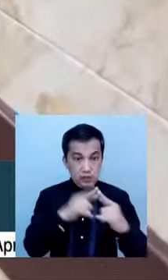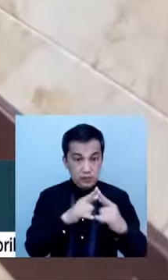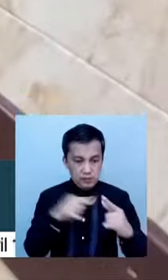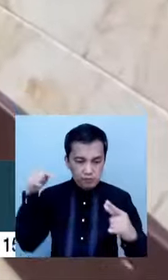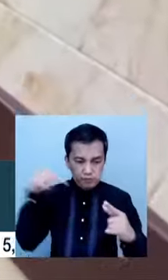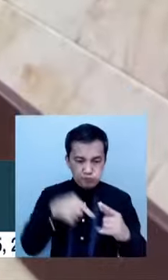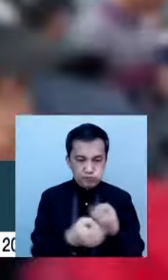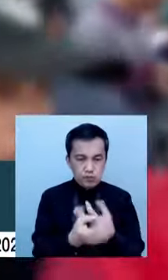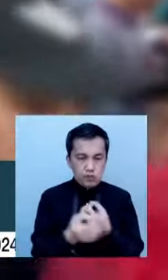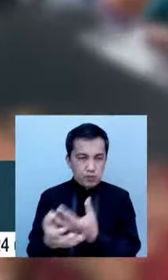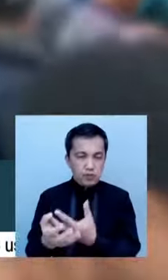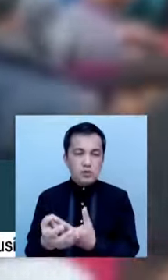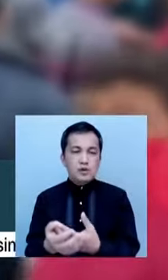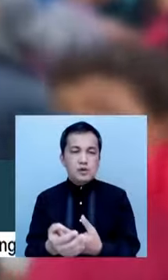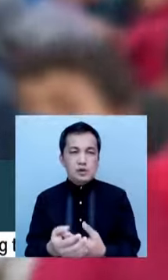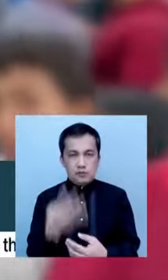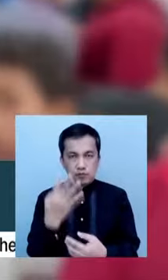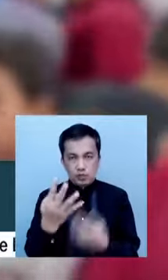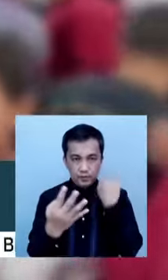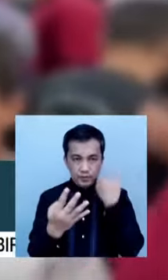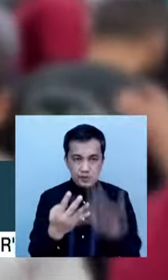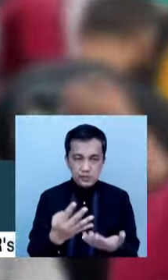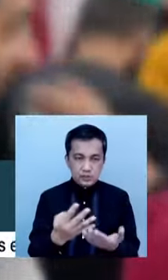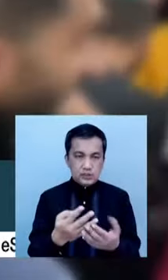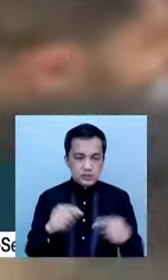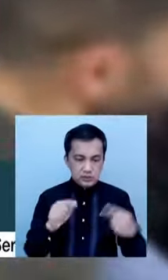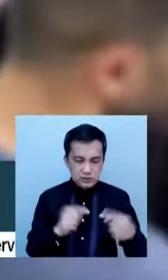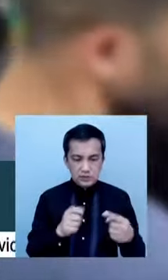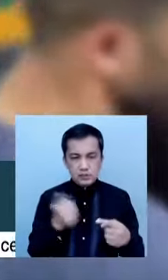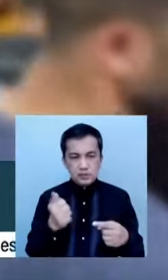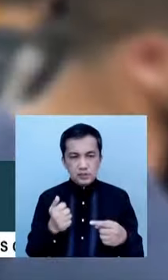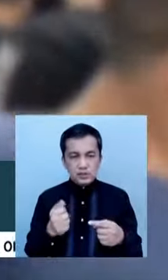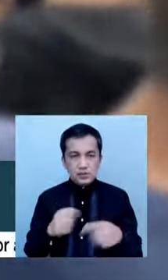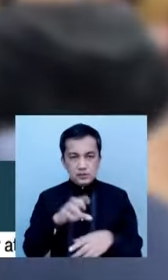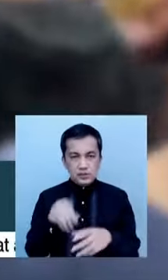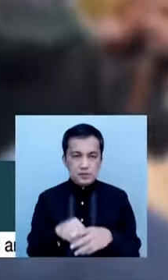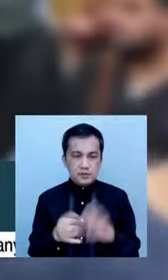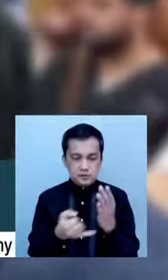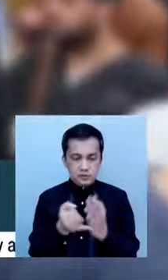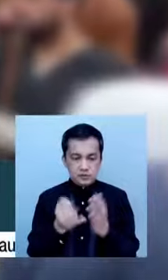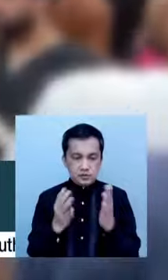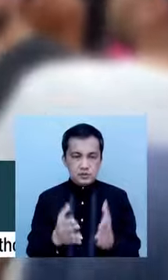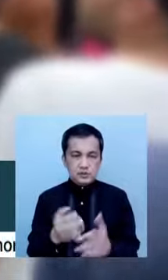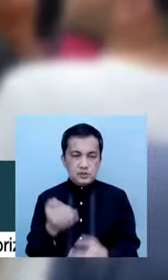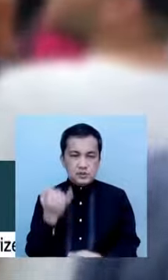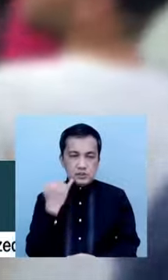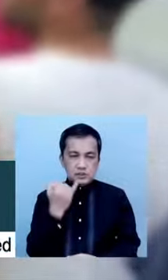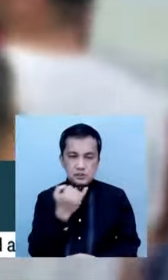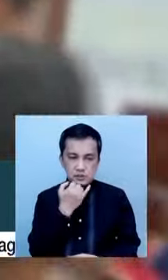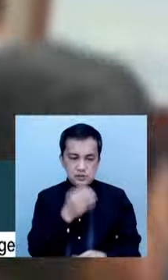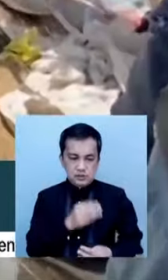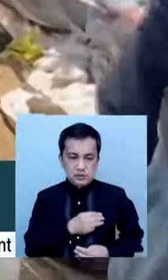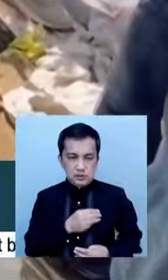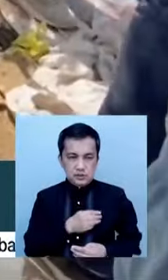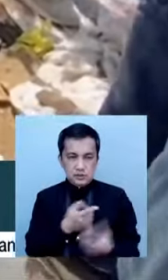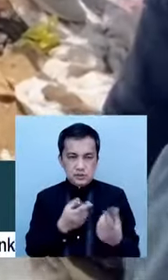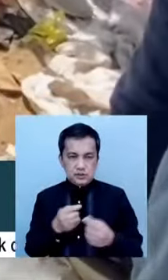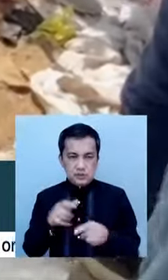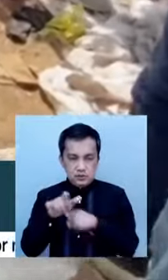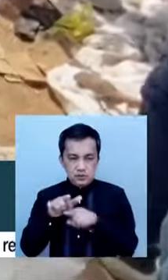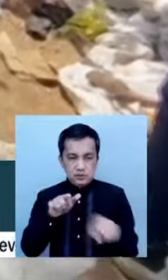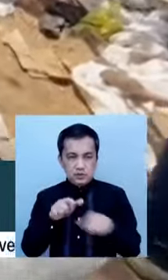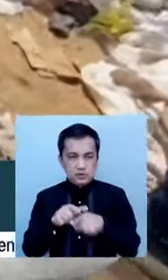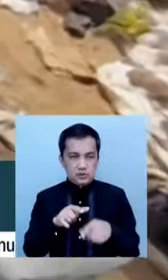killing four people and injuring several others, including some journalists. The Israeli military says it carried out an airstrike against a